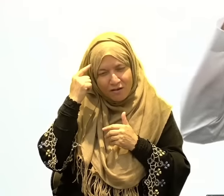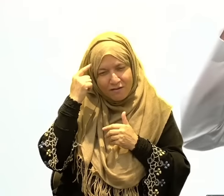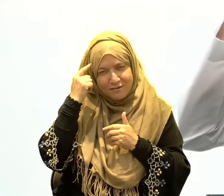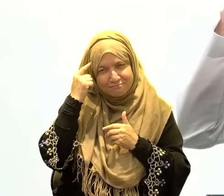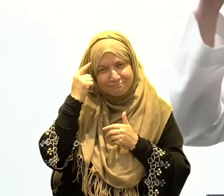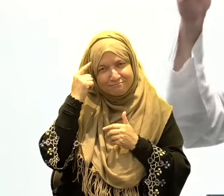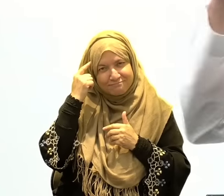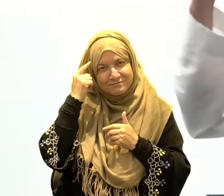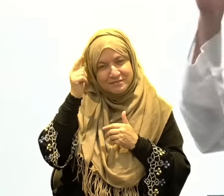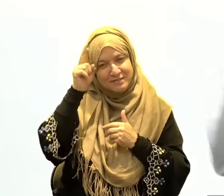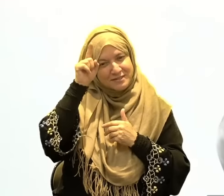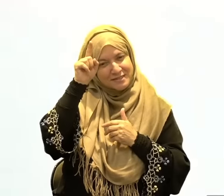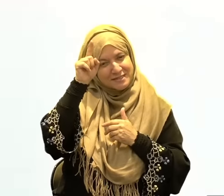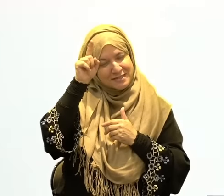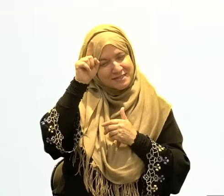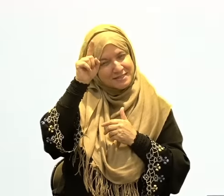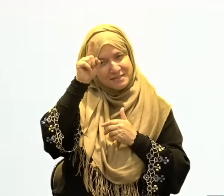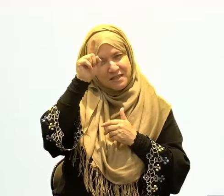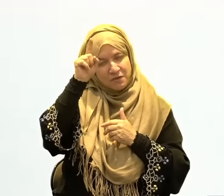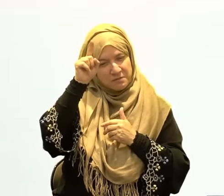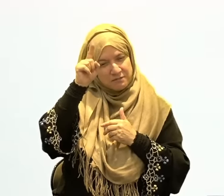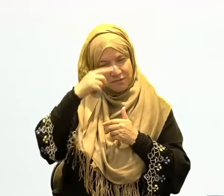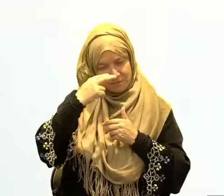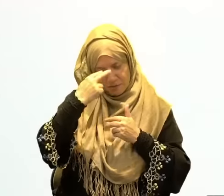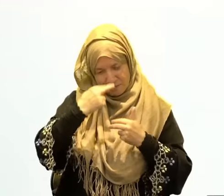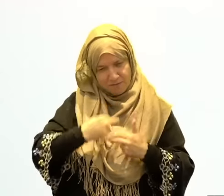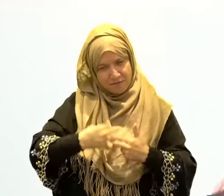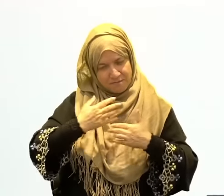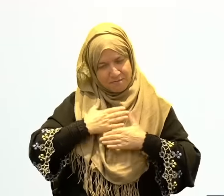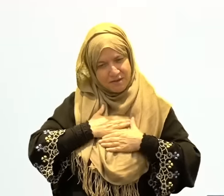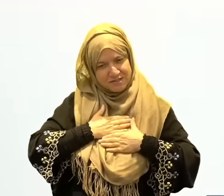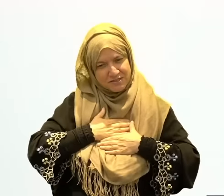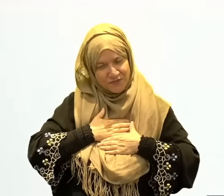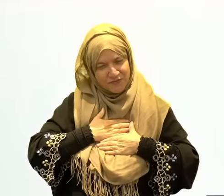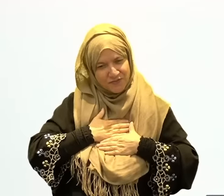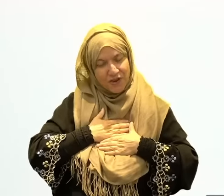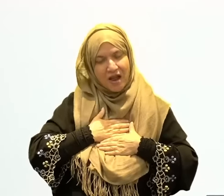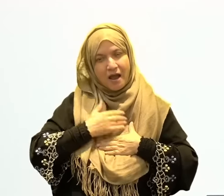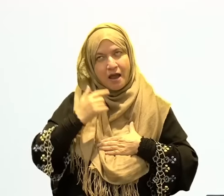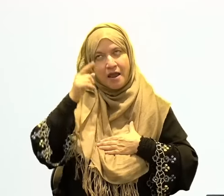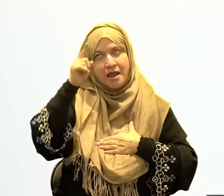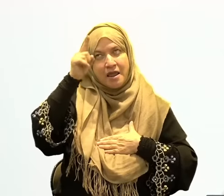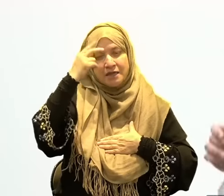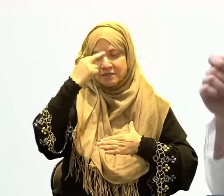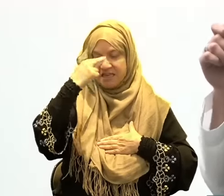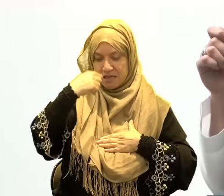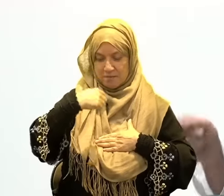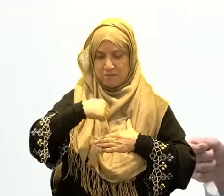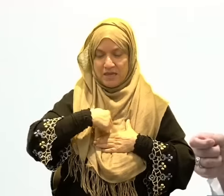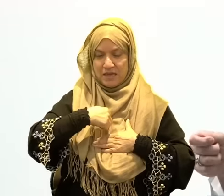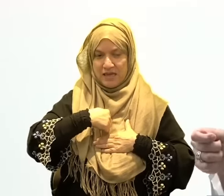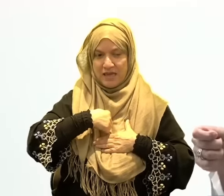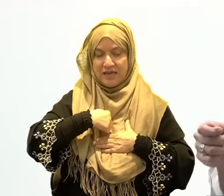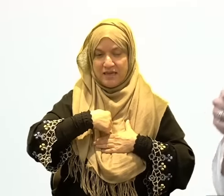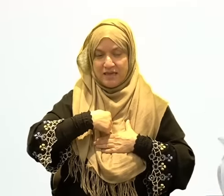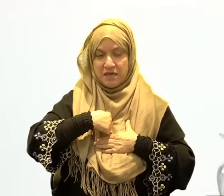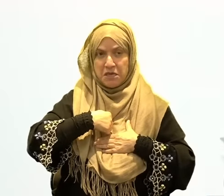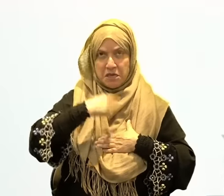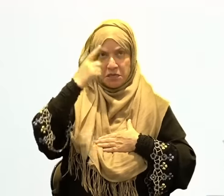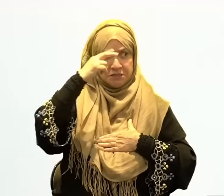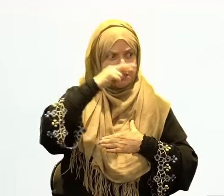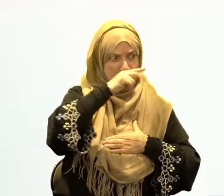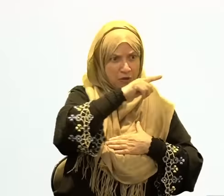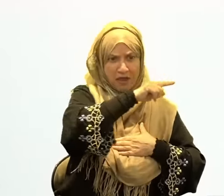saying, consider Allah's sight upon you like the sight of the most righteous person that you know. And consider, in